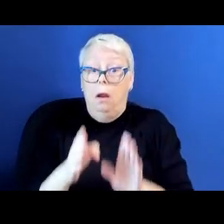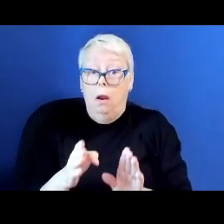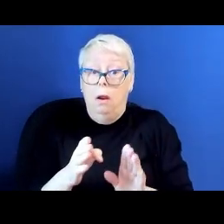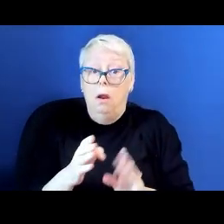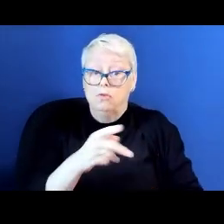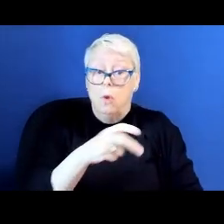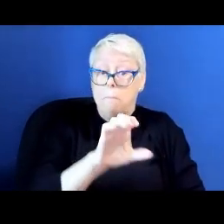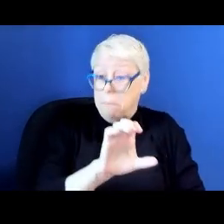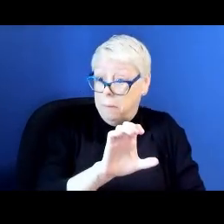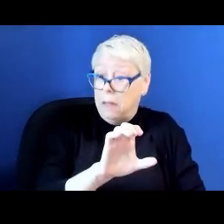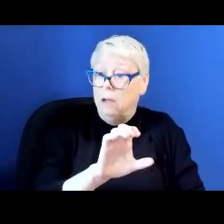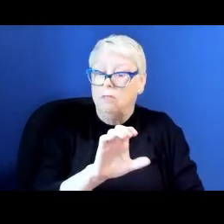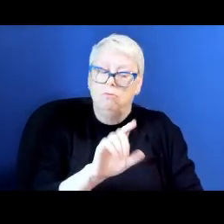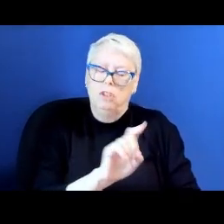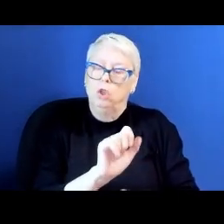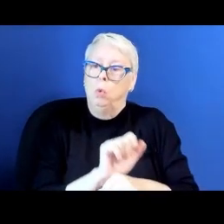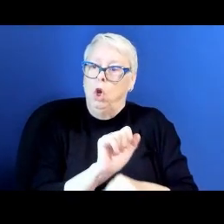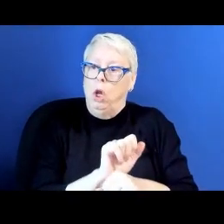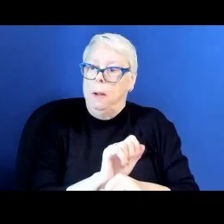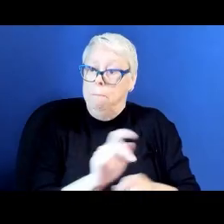space.